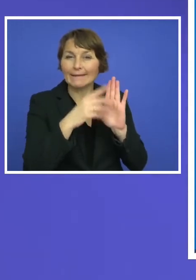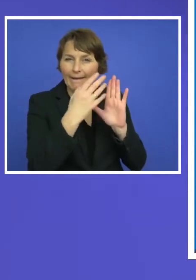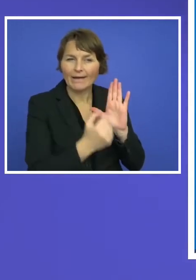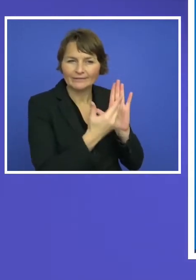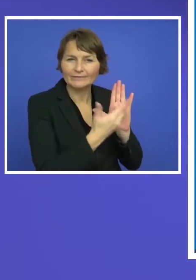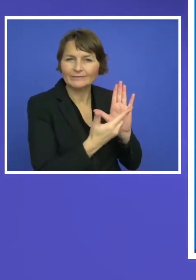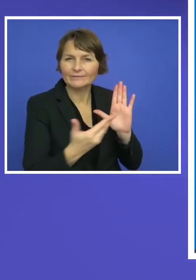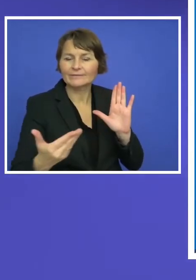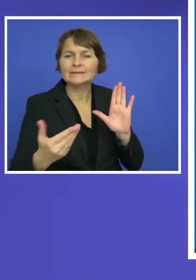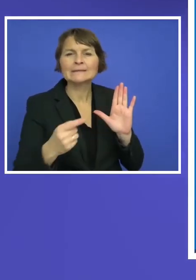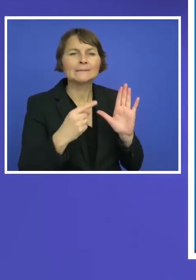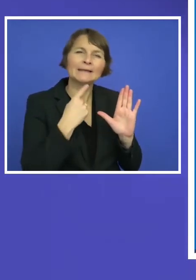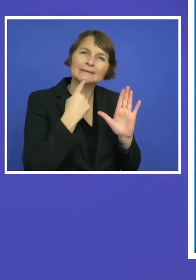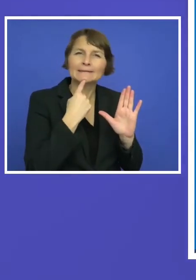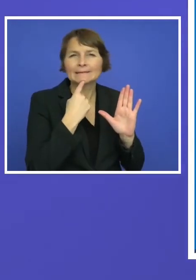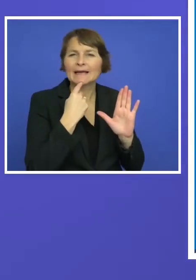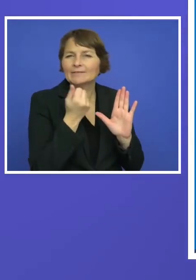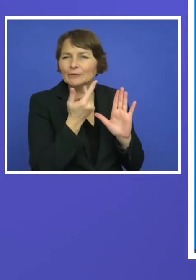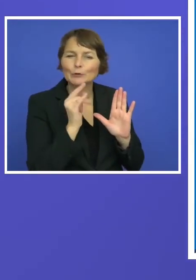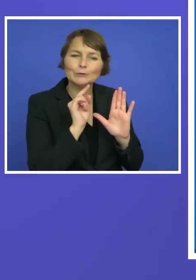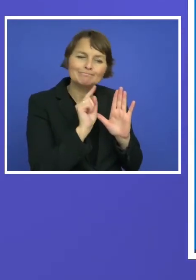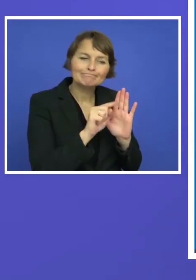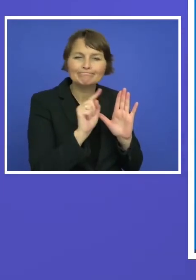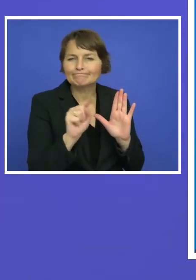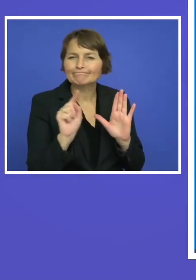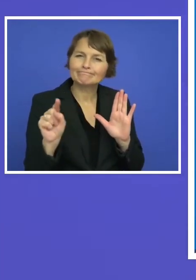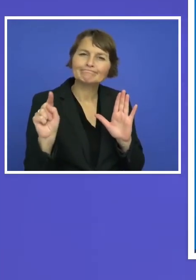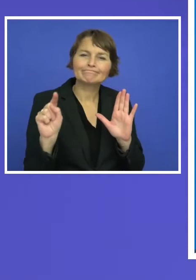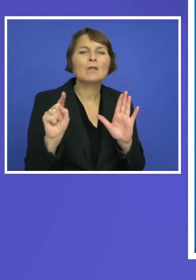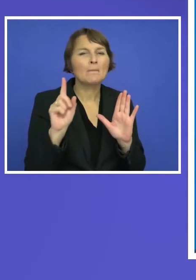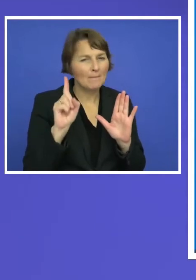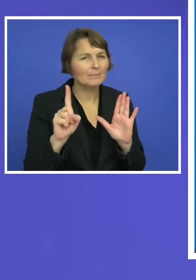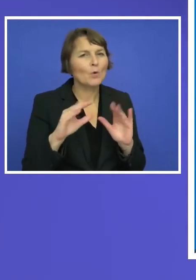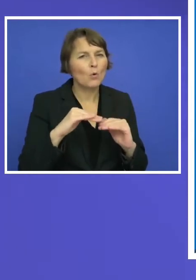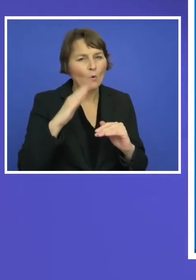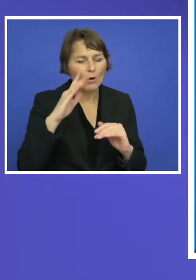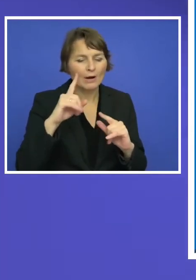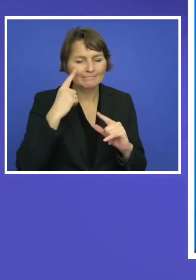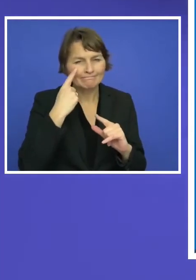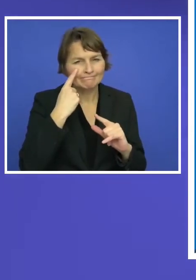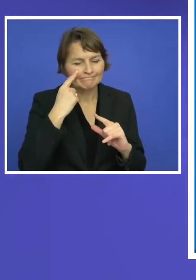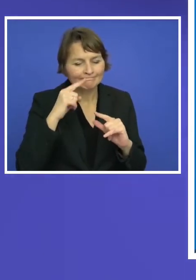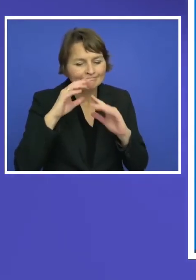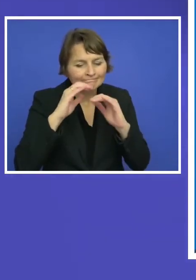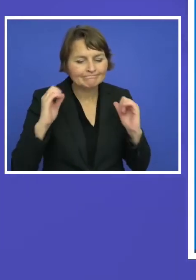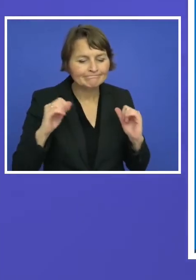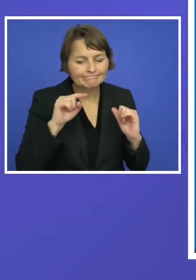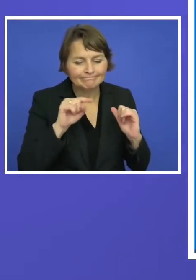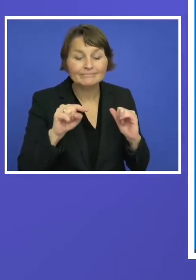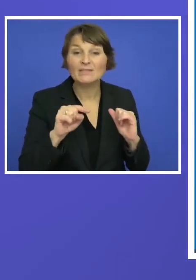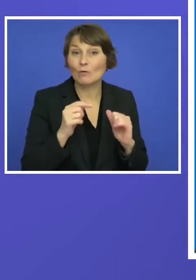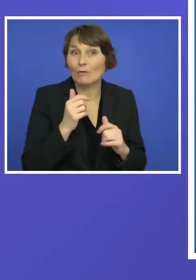still a number of things that need to be addressed to make this really happen for every woman in the